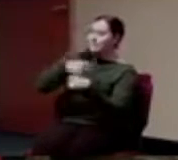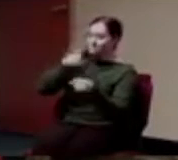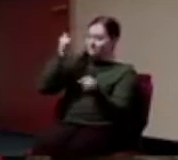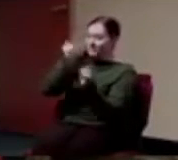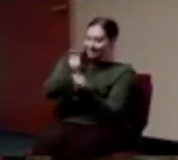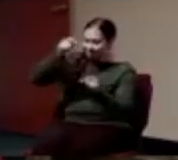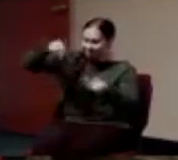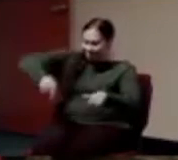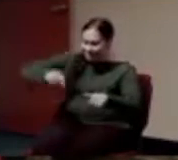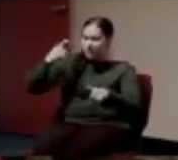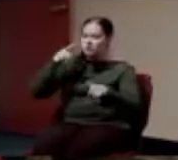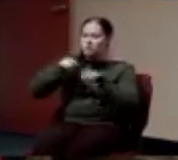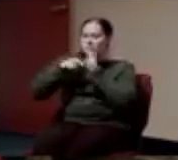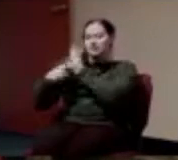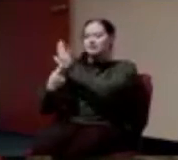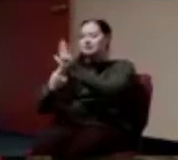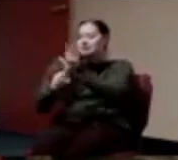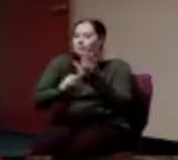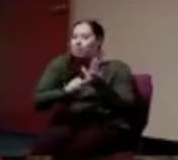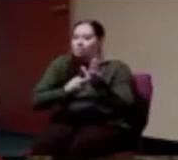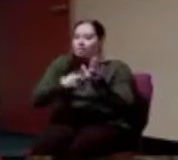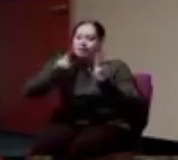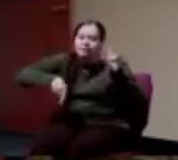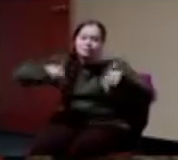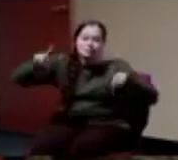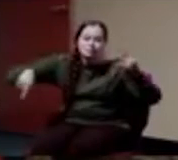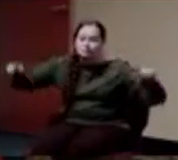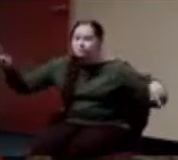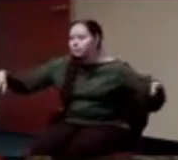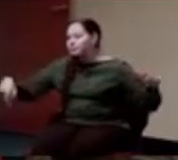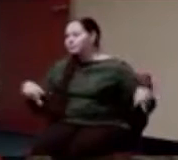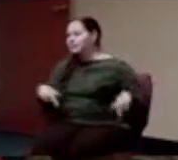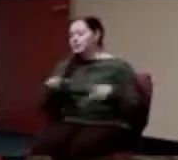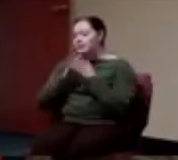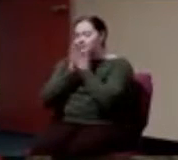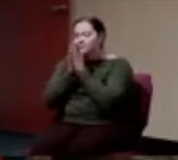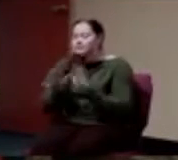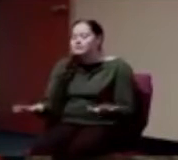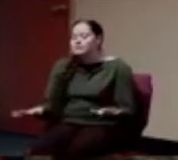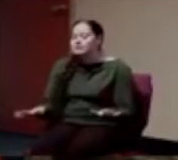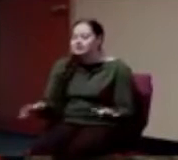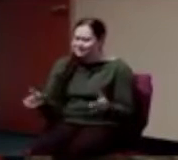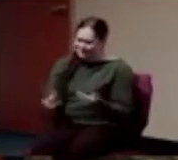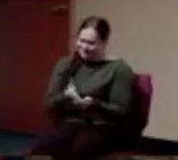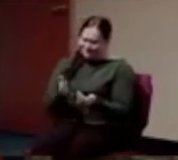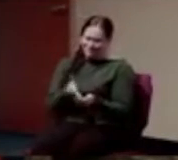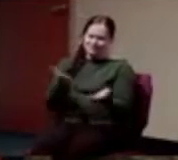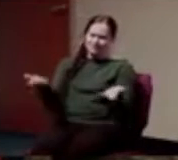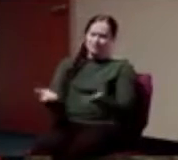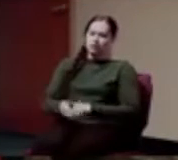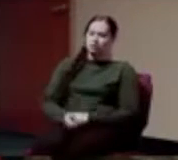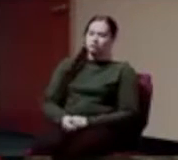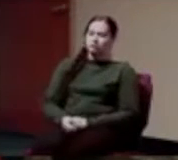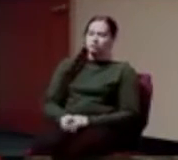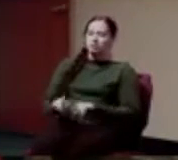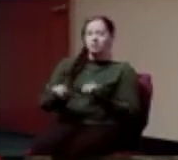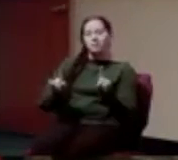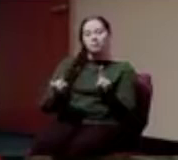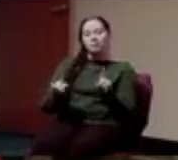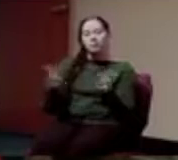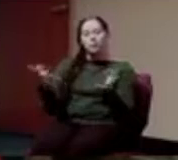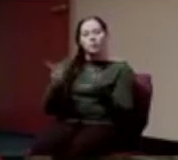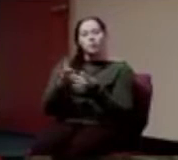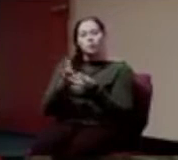display his peace among diversity to the world. So yeah, it's going to be easy here. But what about when it comes to your